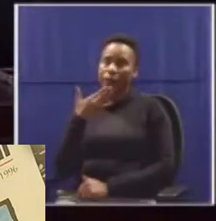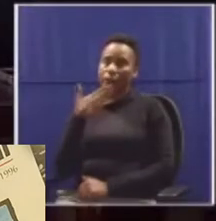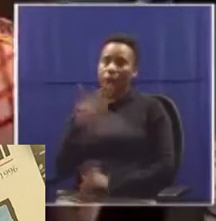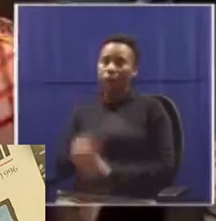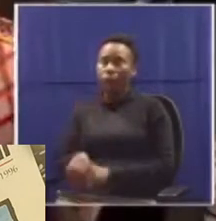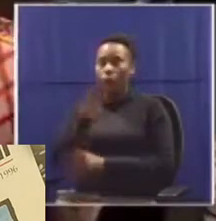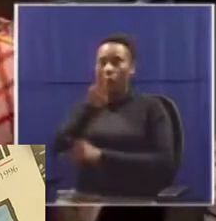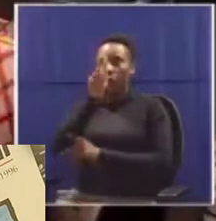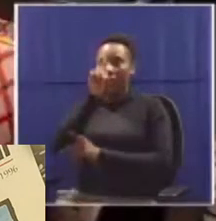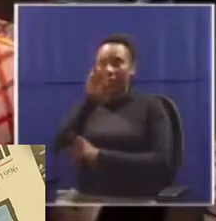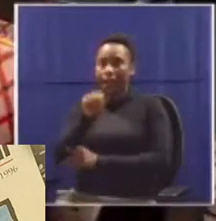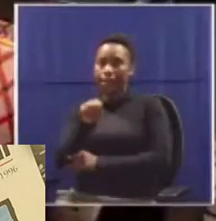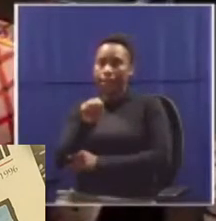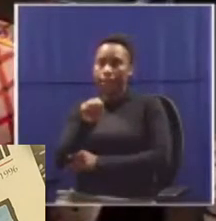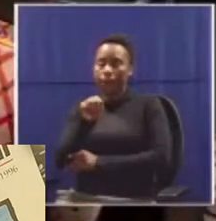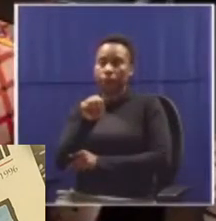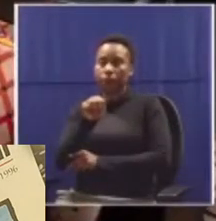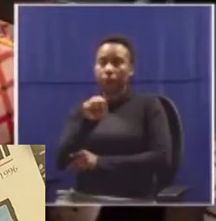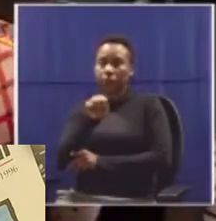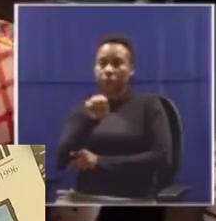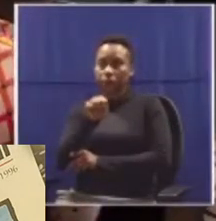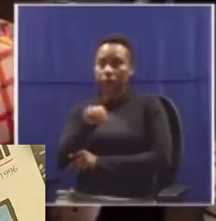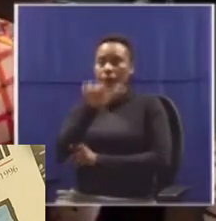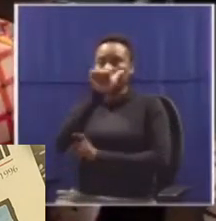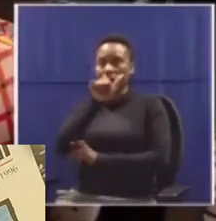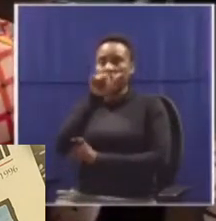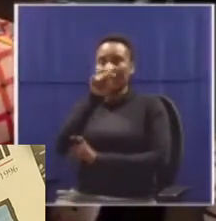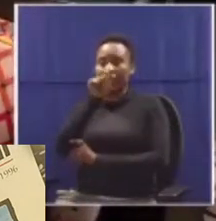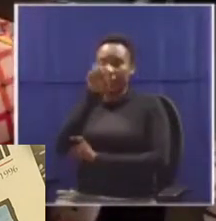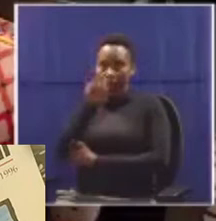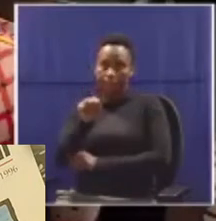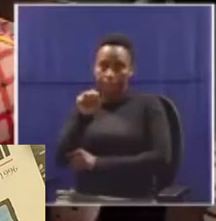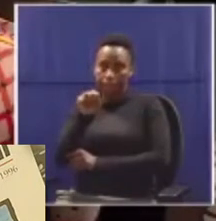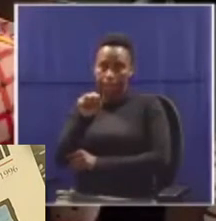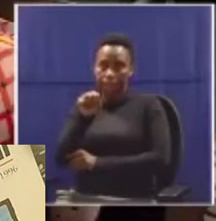the udm ATM